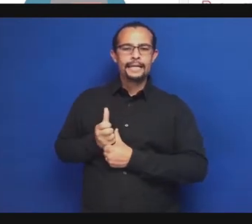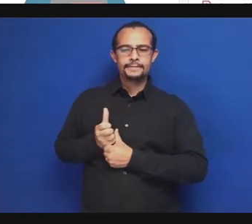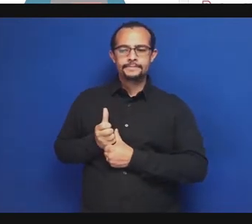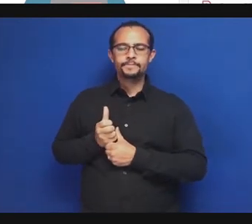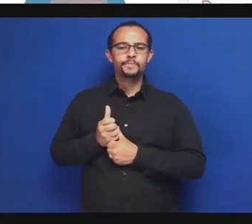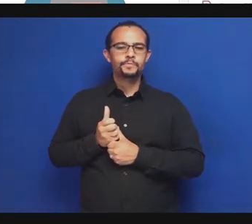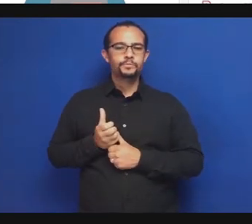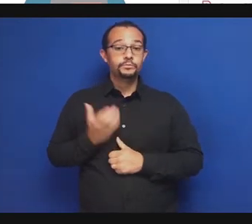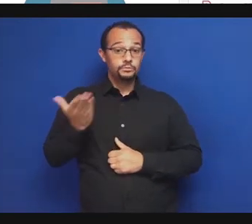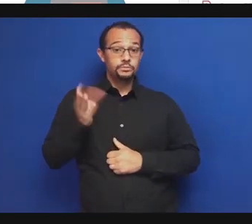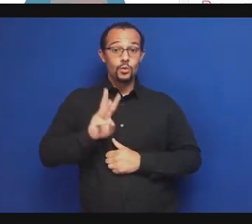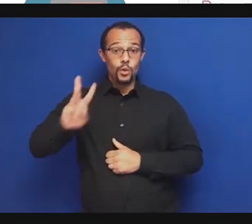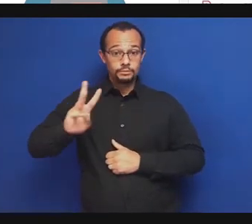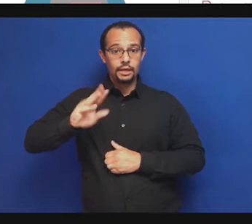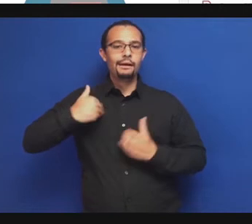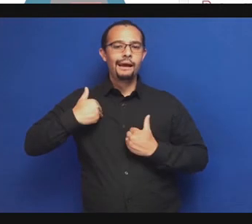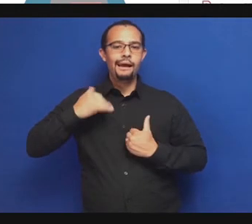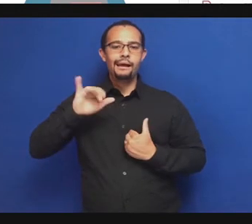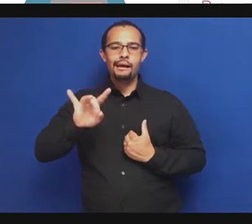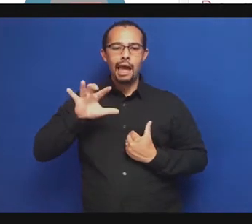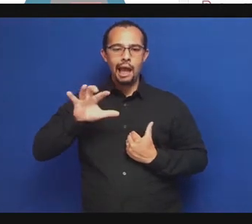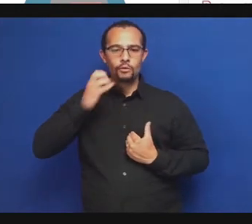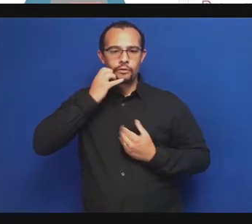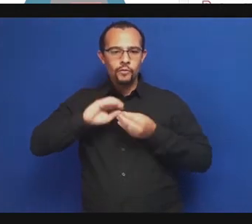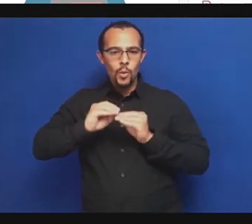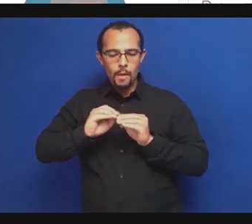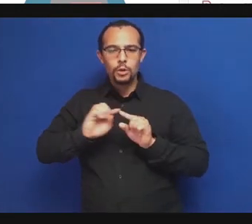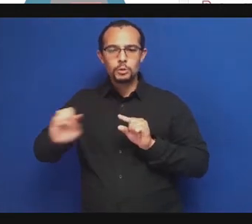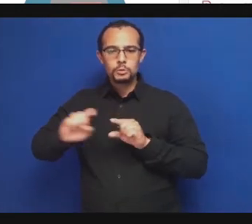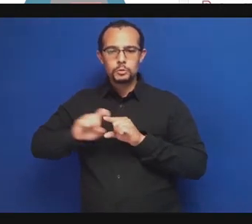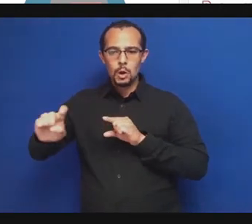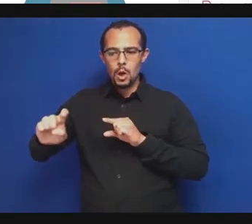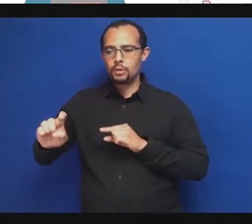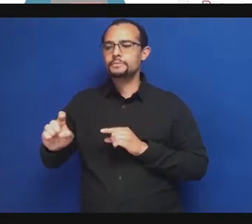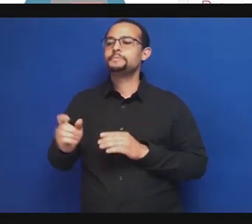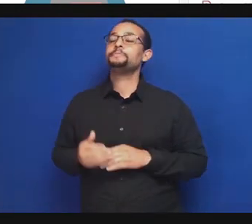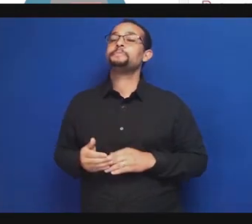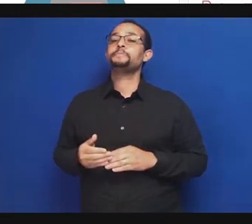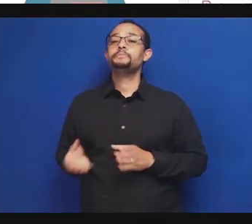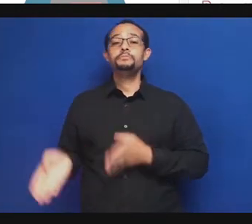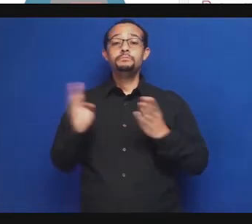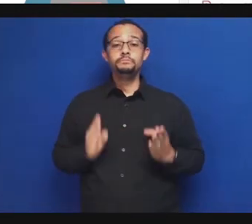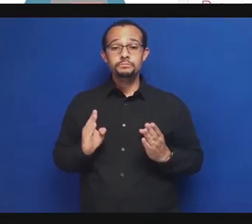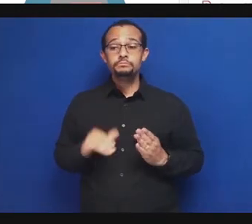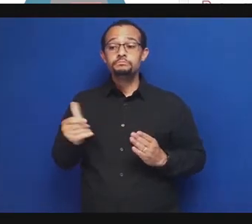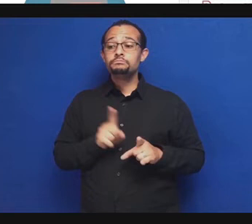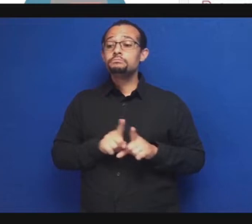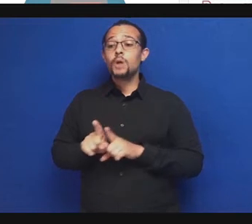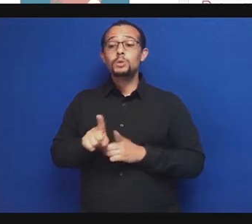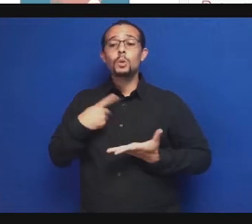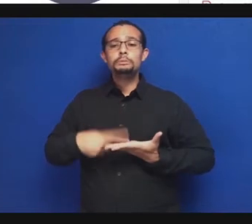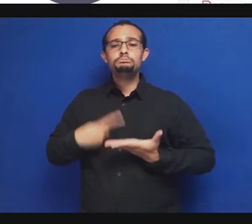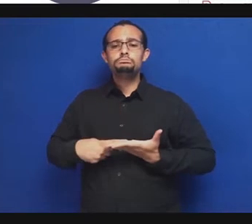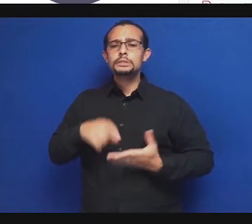CDC also discussed as a way of managing those symptoms at home. We talked